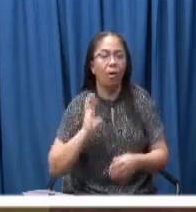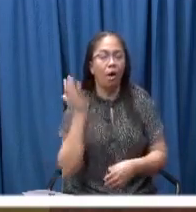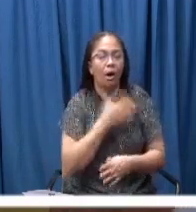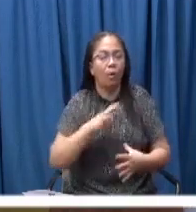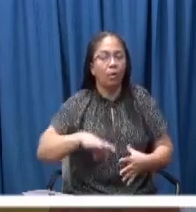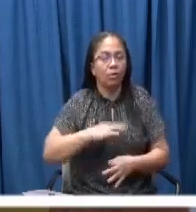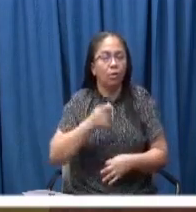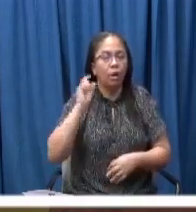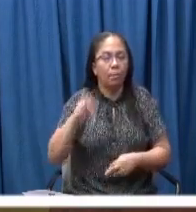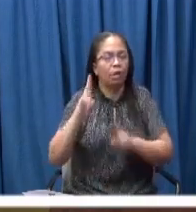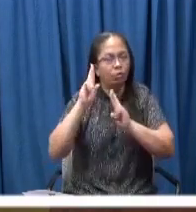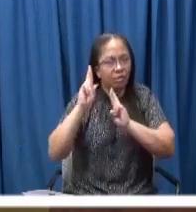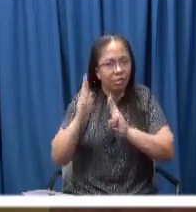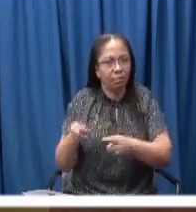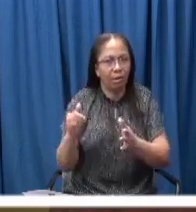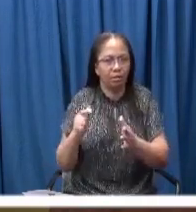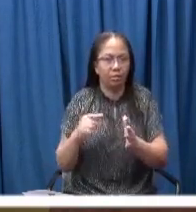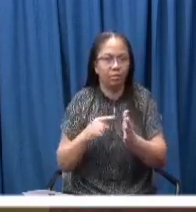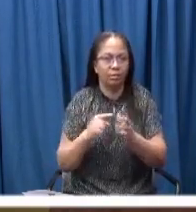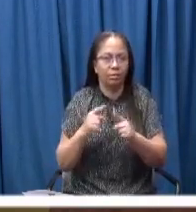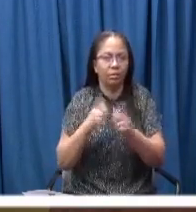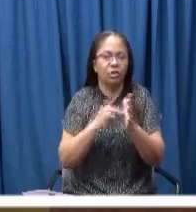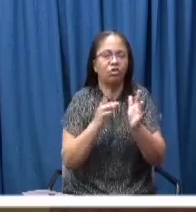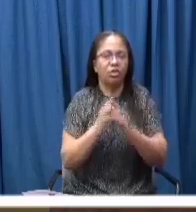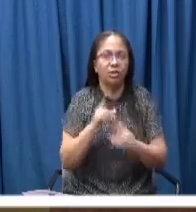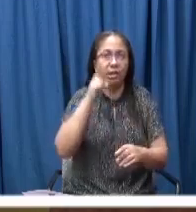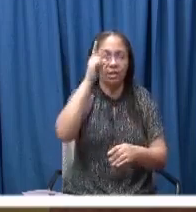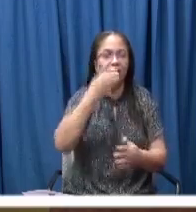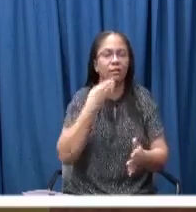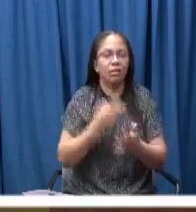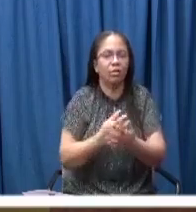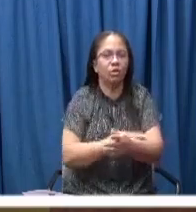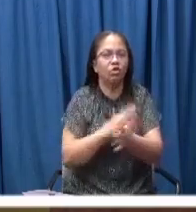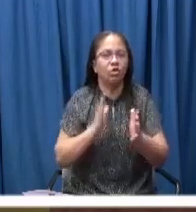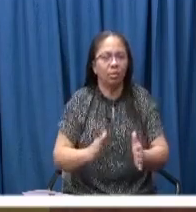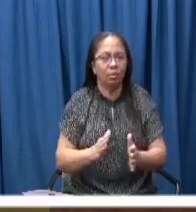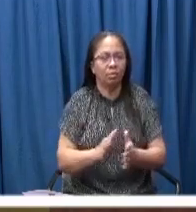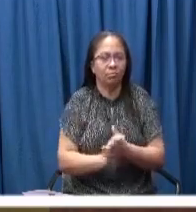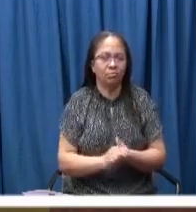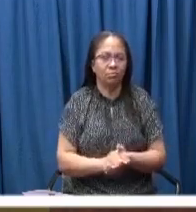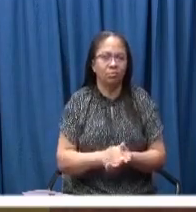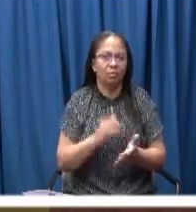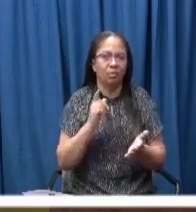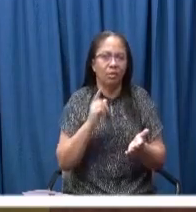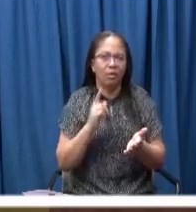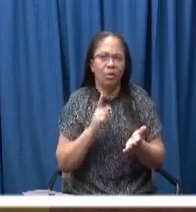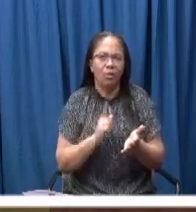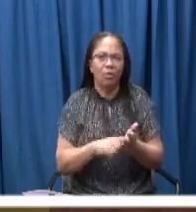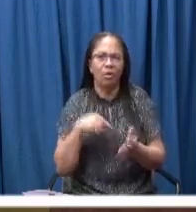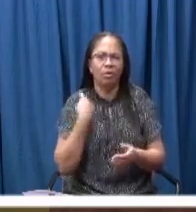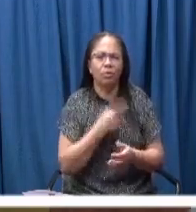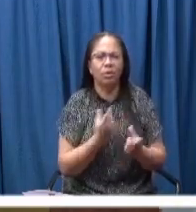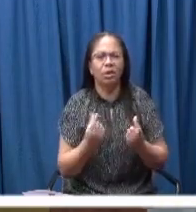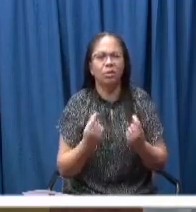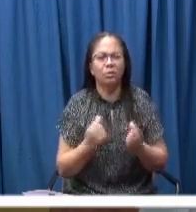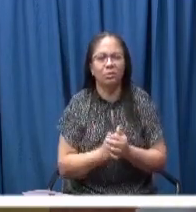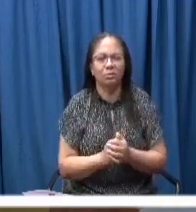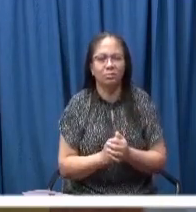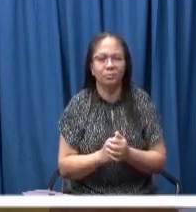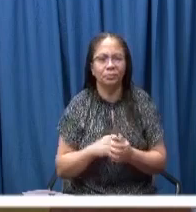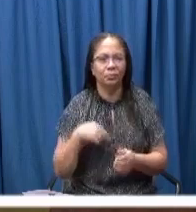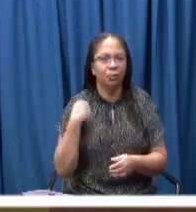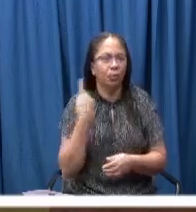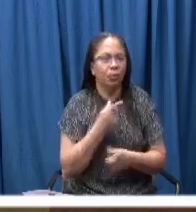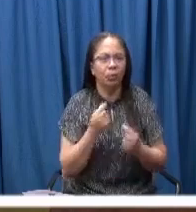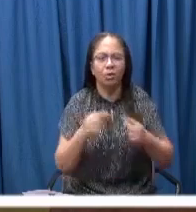the Good Shepherd. And when we don't, we do the opposite. We do not recognize